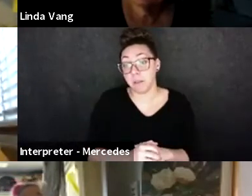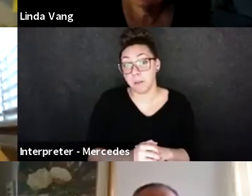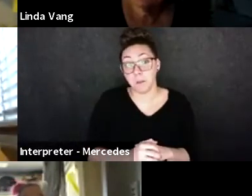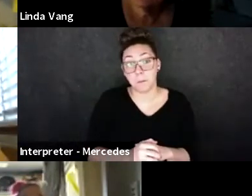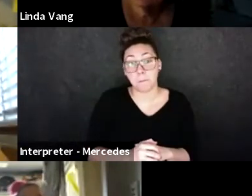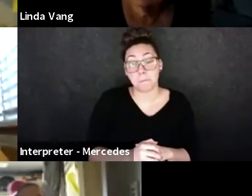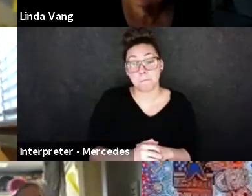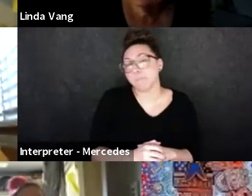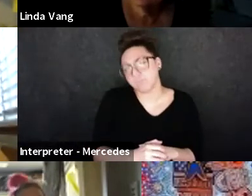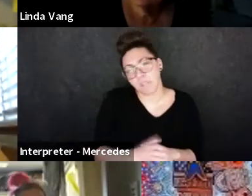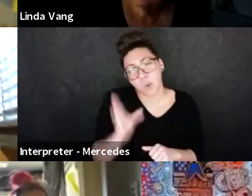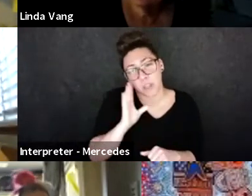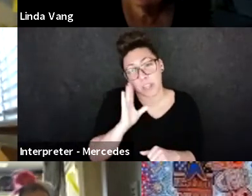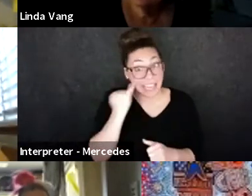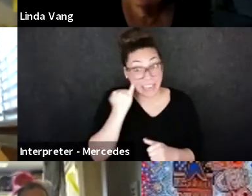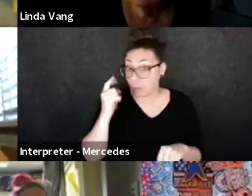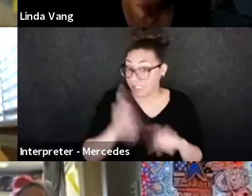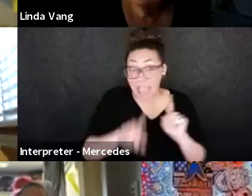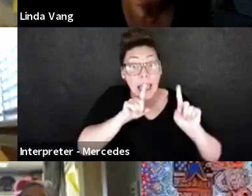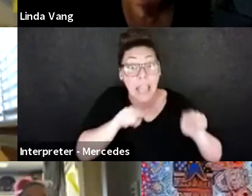the information that you need.